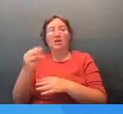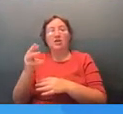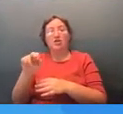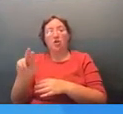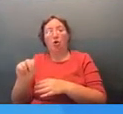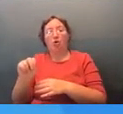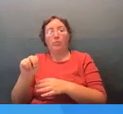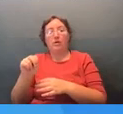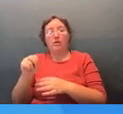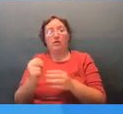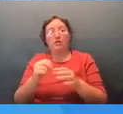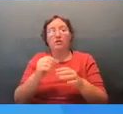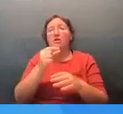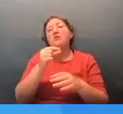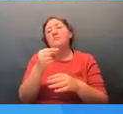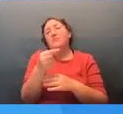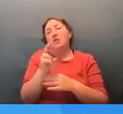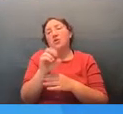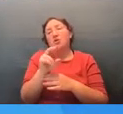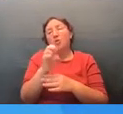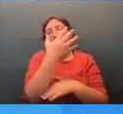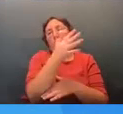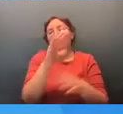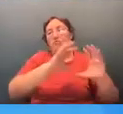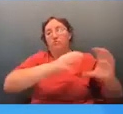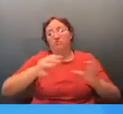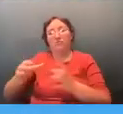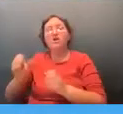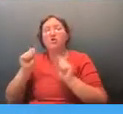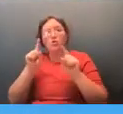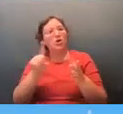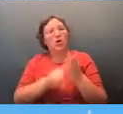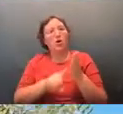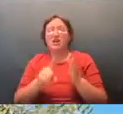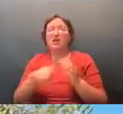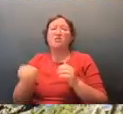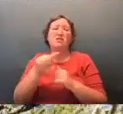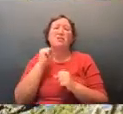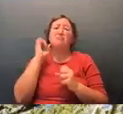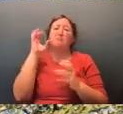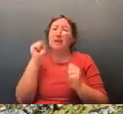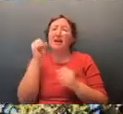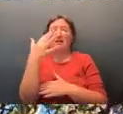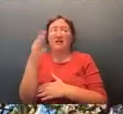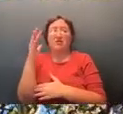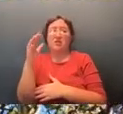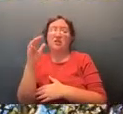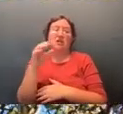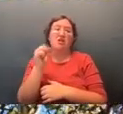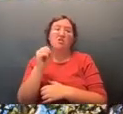visit here and check out these amazing trees that go